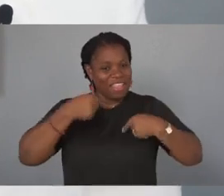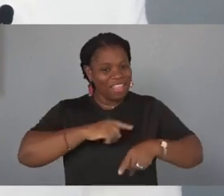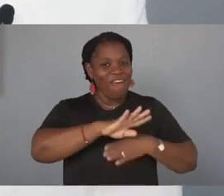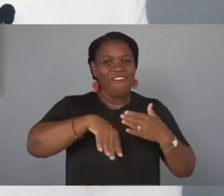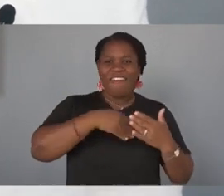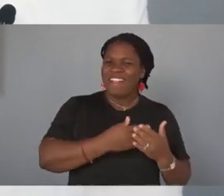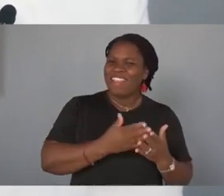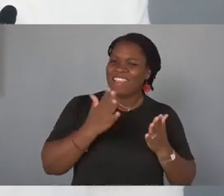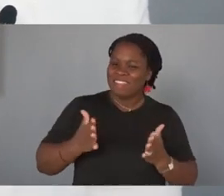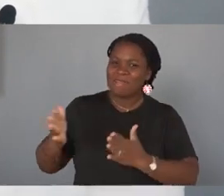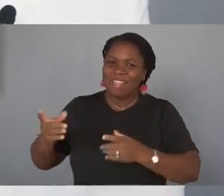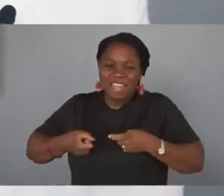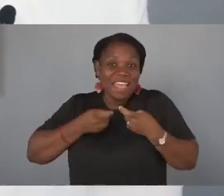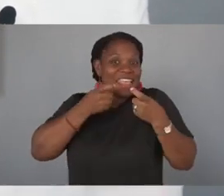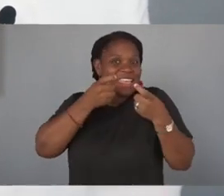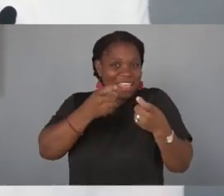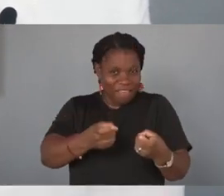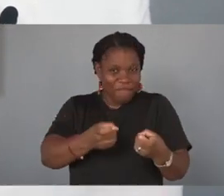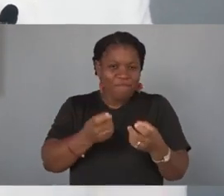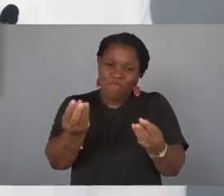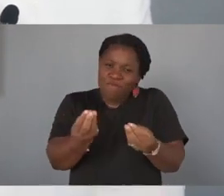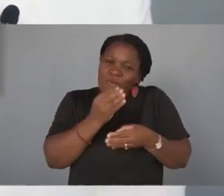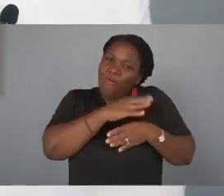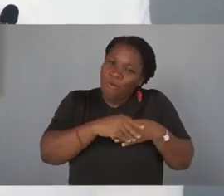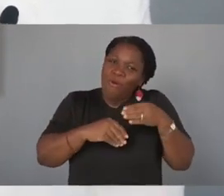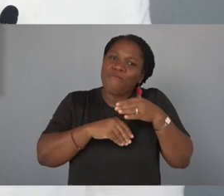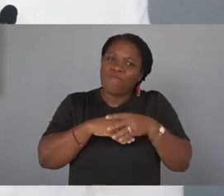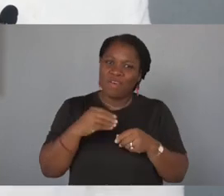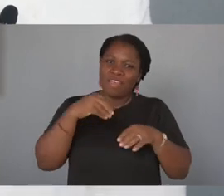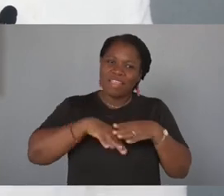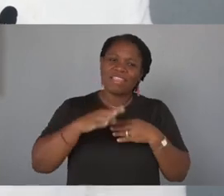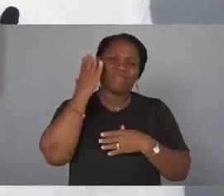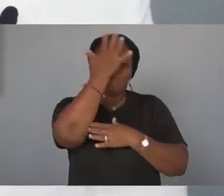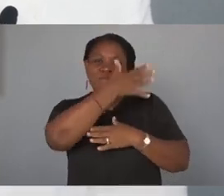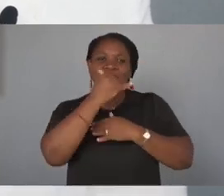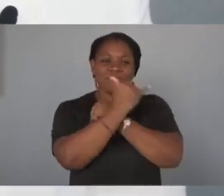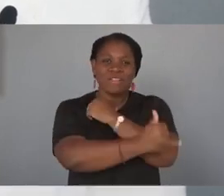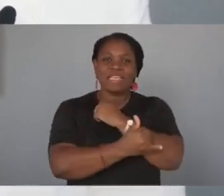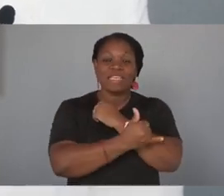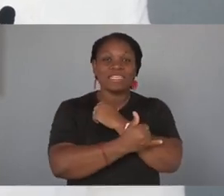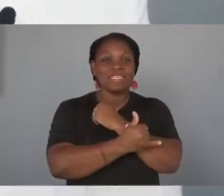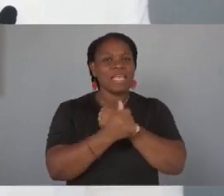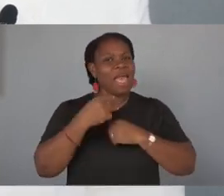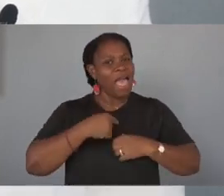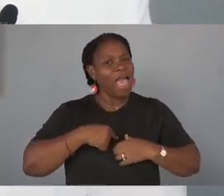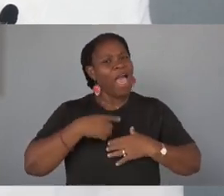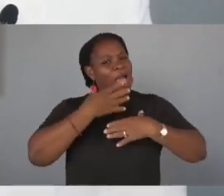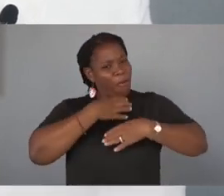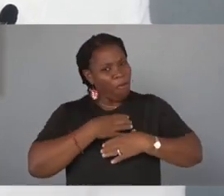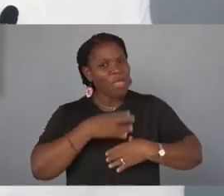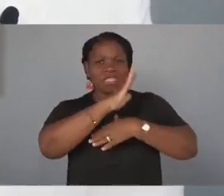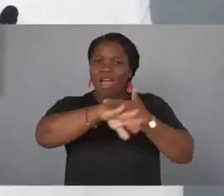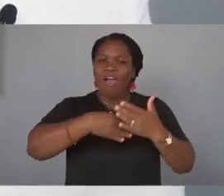and may these initiatives bring warmth and comfort to every corner of our beautiful nation. Therefore, I